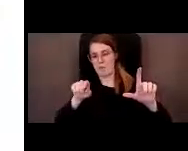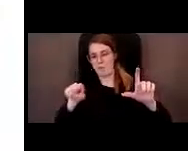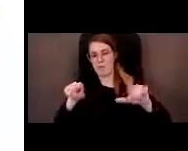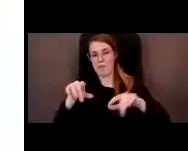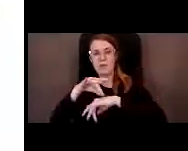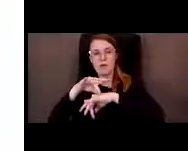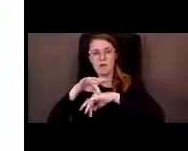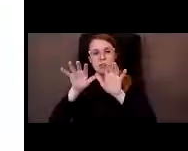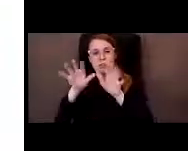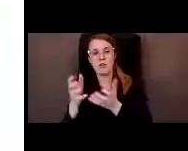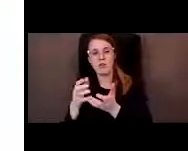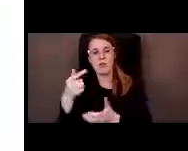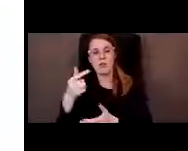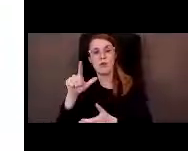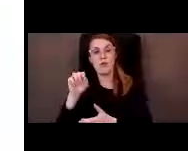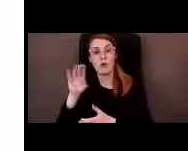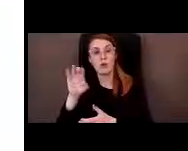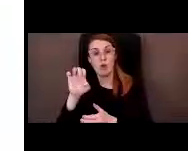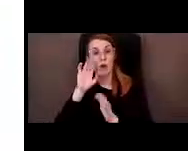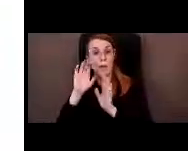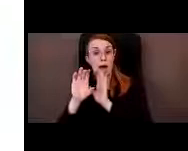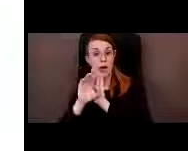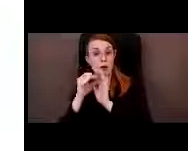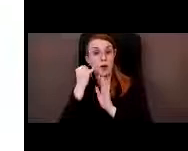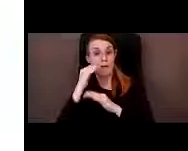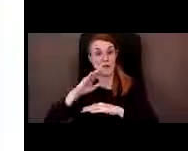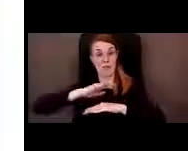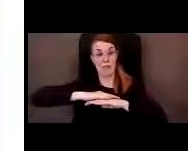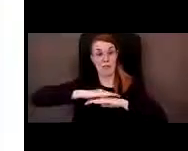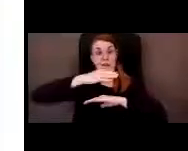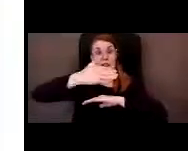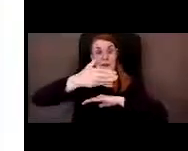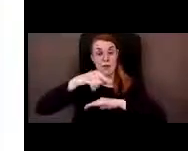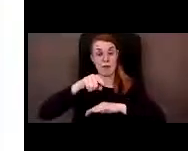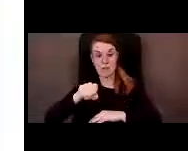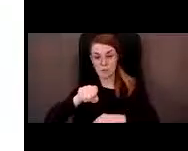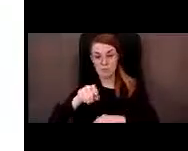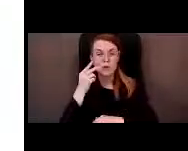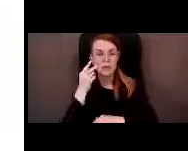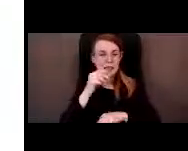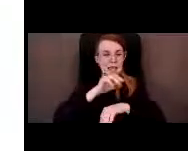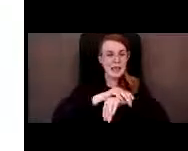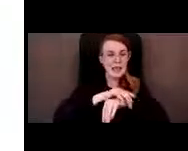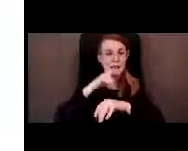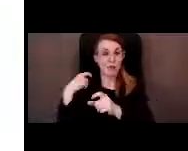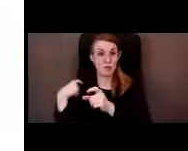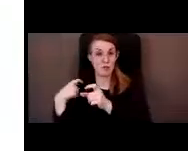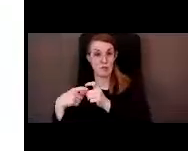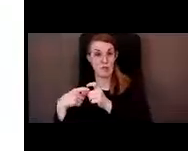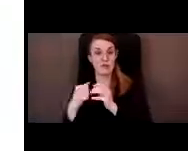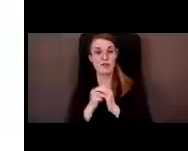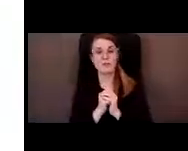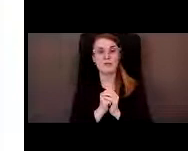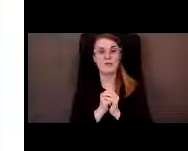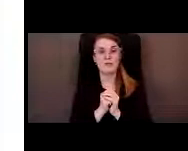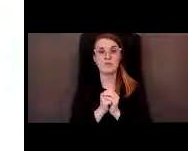your screen if you're on your computer, and you will find English or Spanish. If you are joining